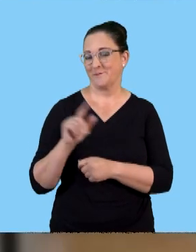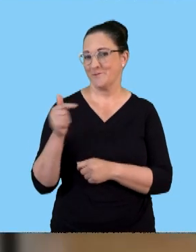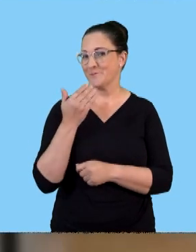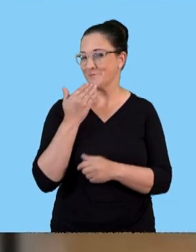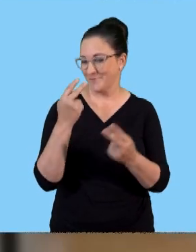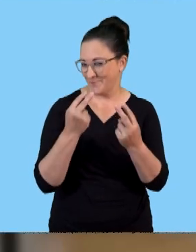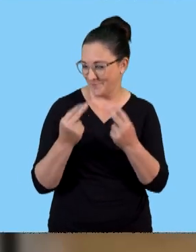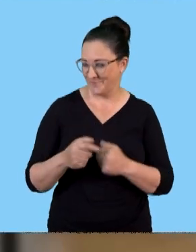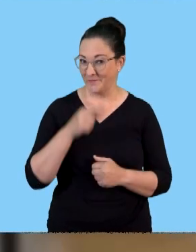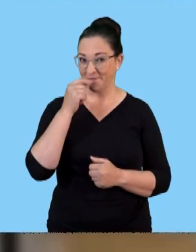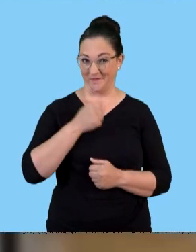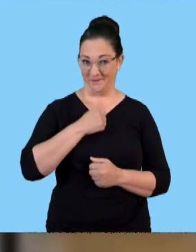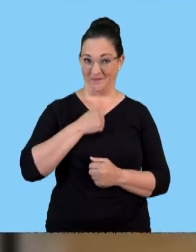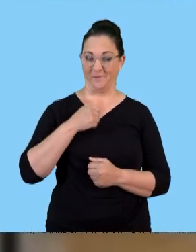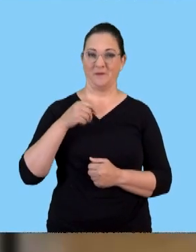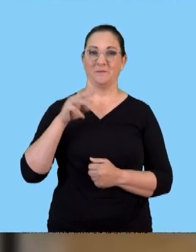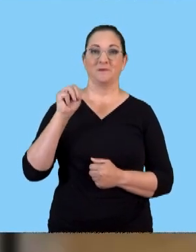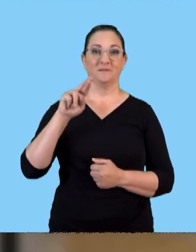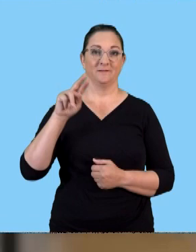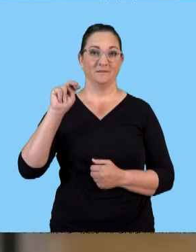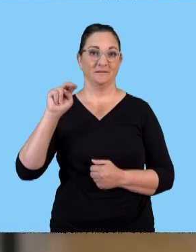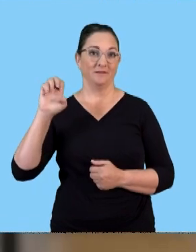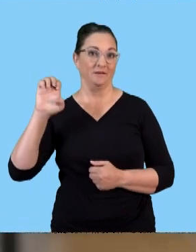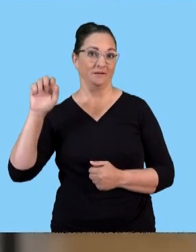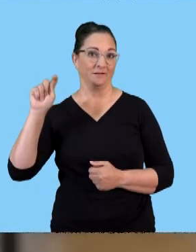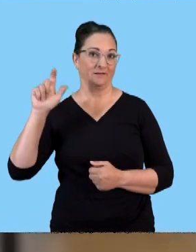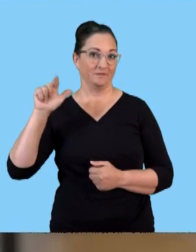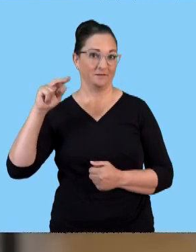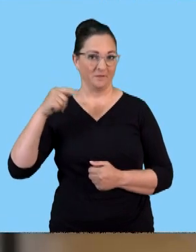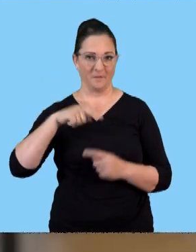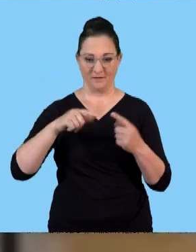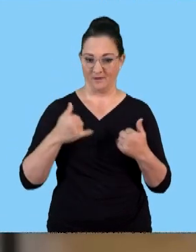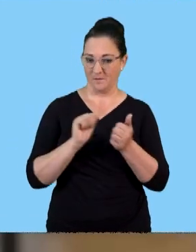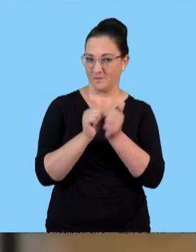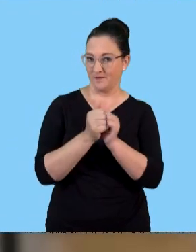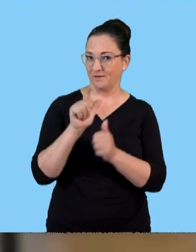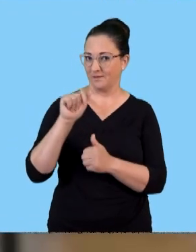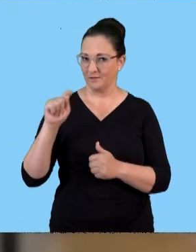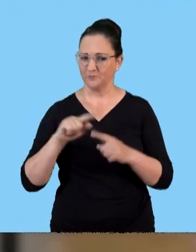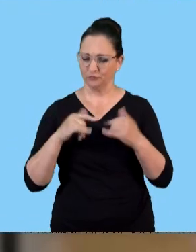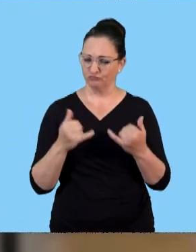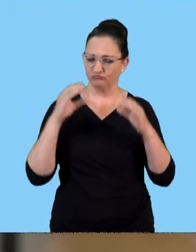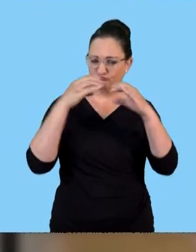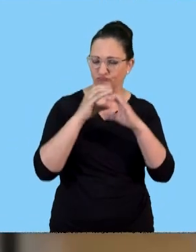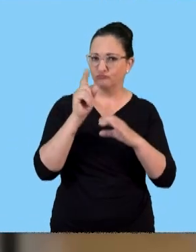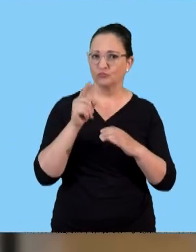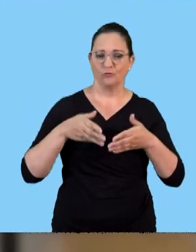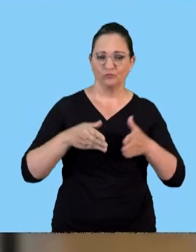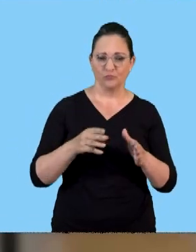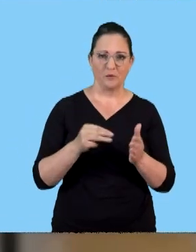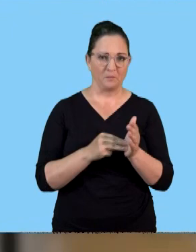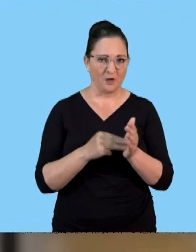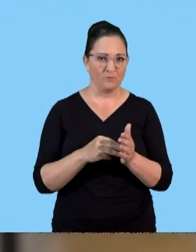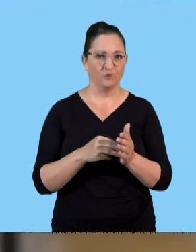to all our viewers out there. My name is Heinrich Neetling, and this is Mathematical Literacy. In today's lesson, we'll be focusing on street